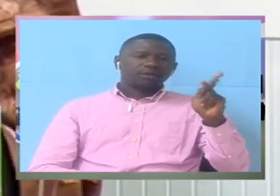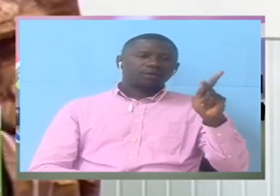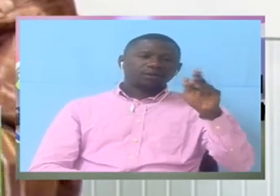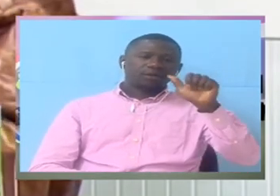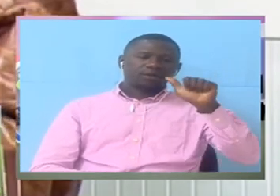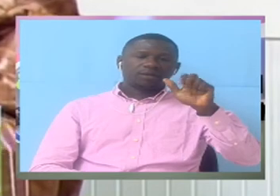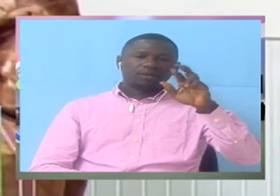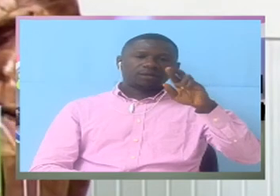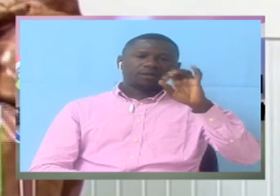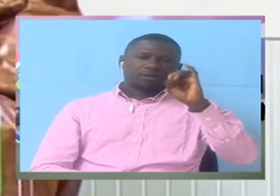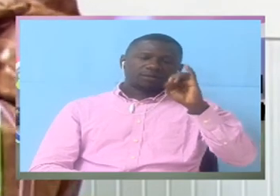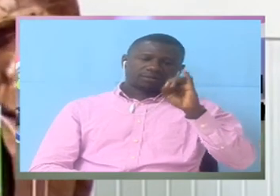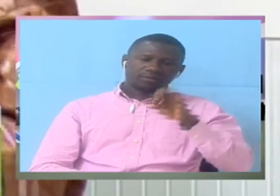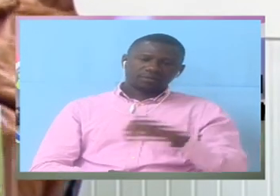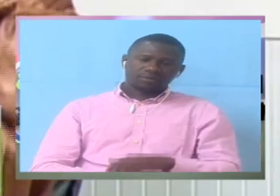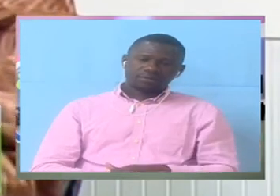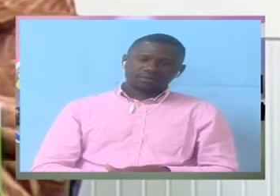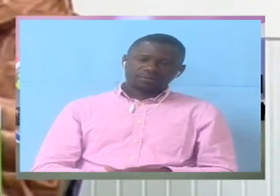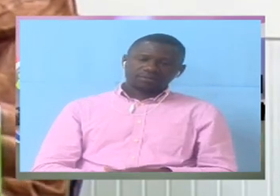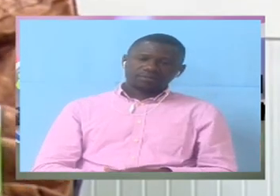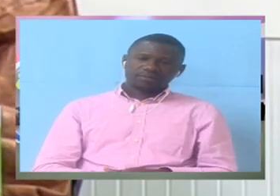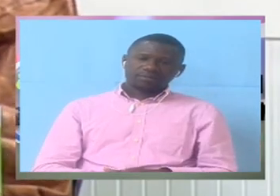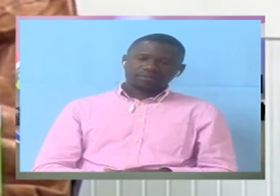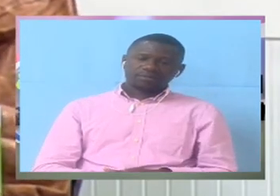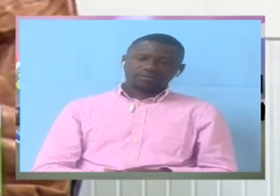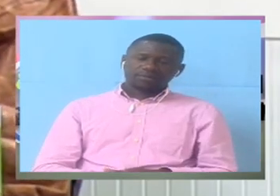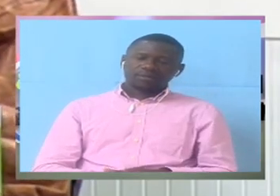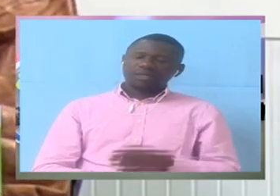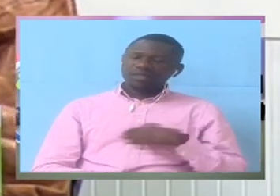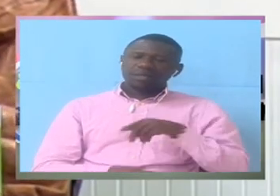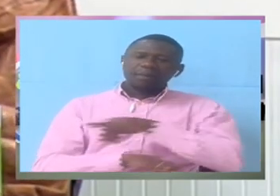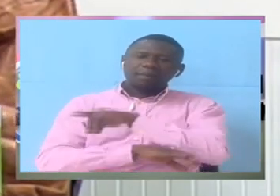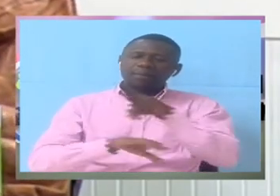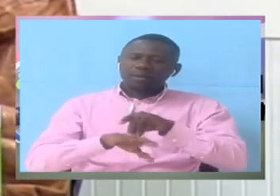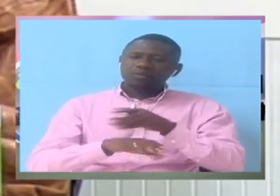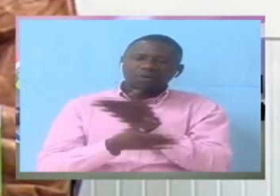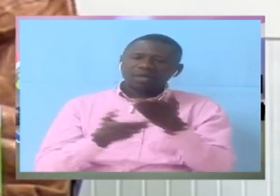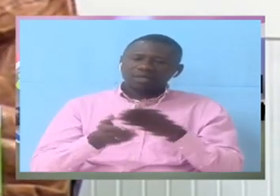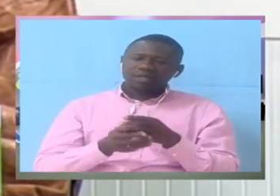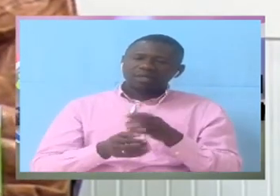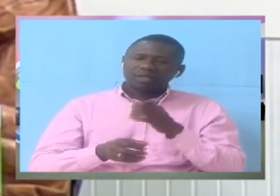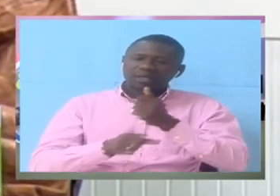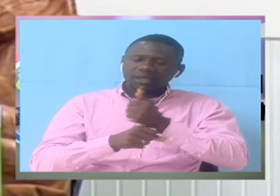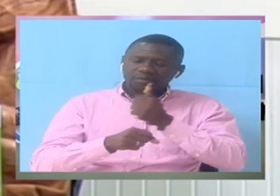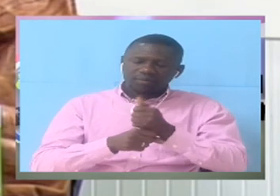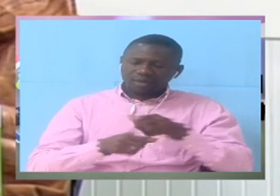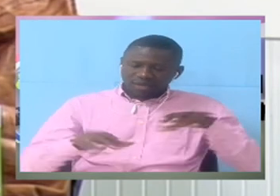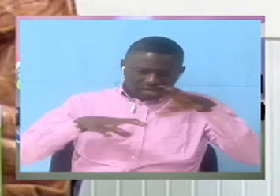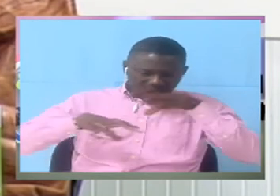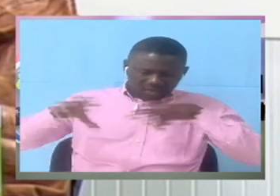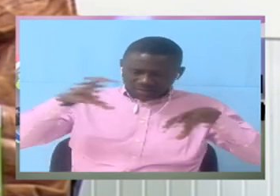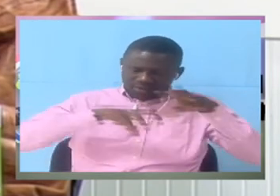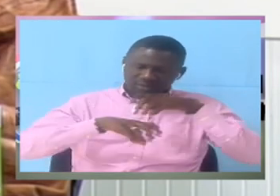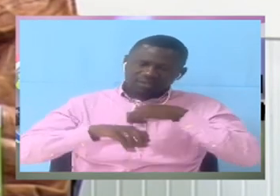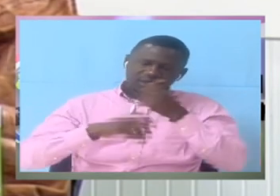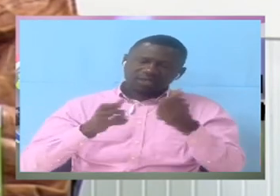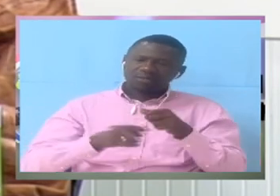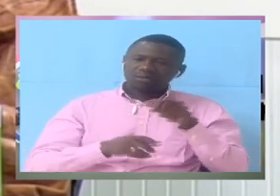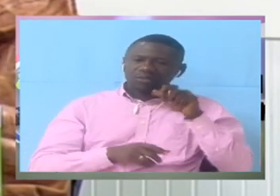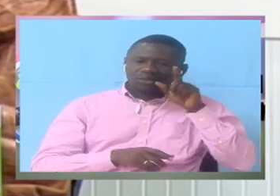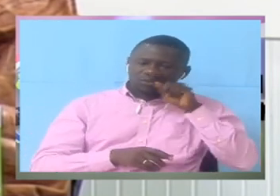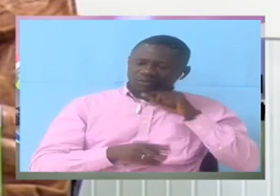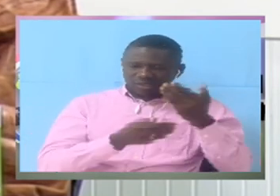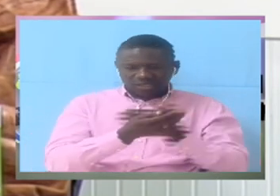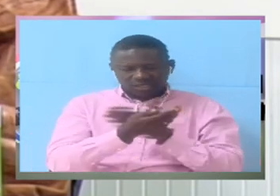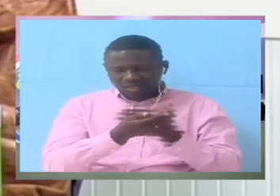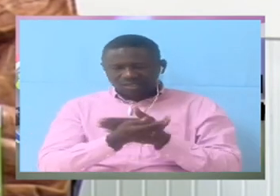It's a place where they have cattle and many other animals which